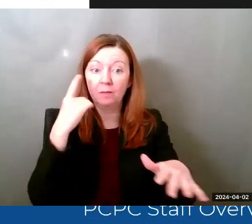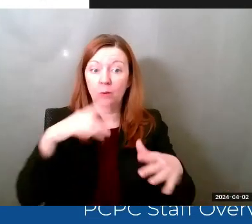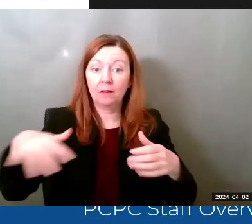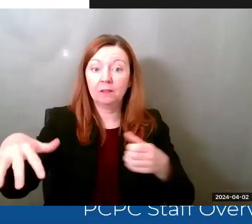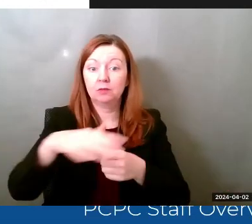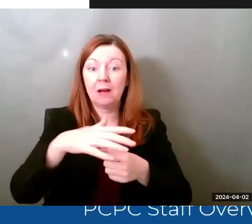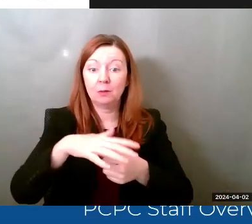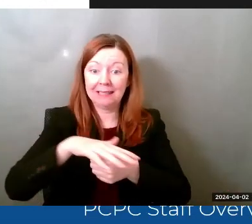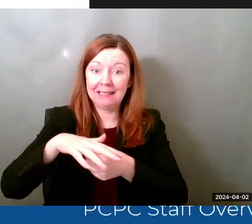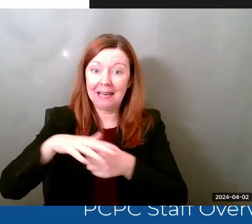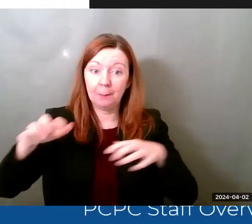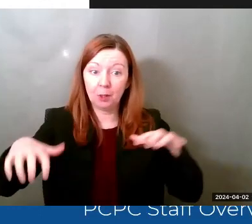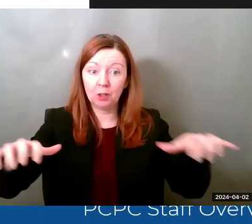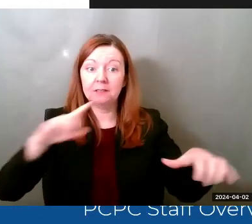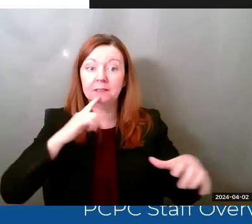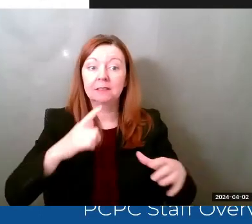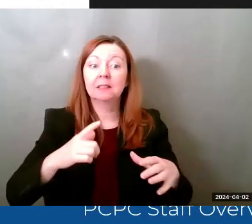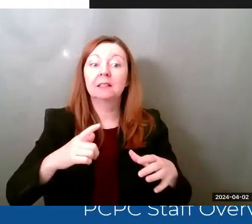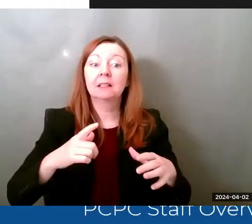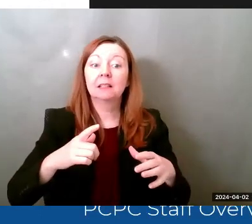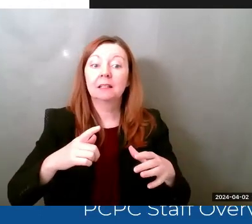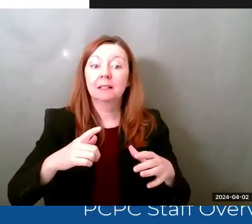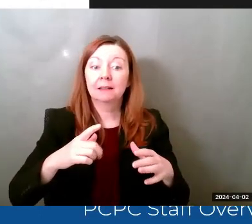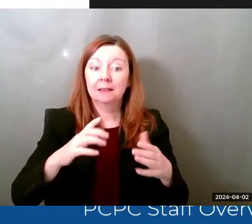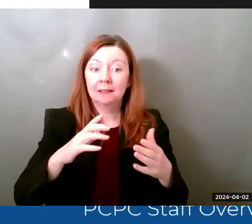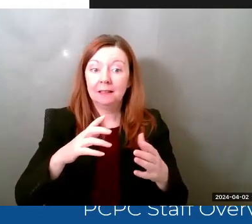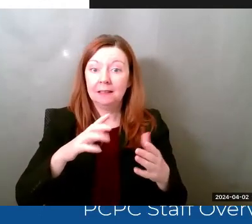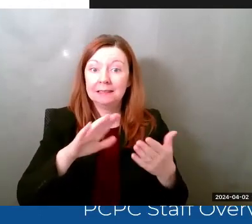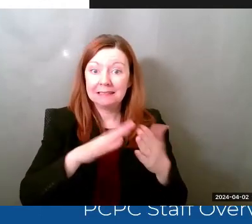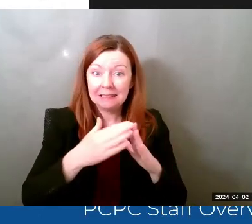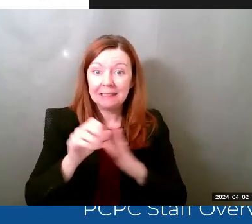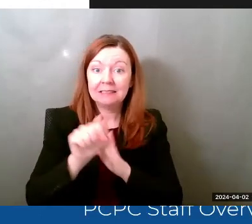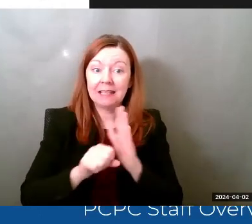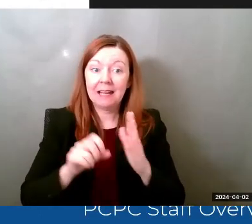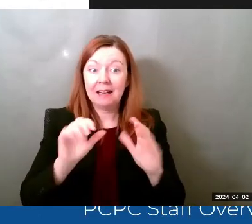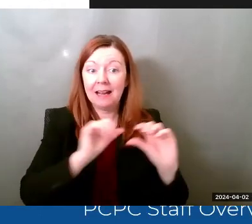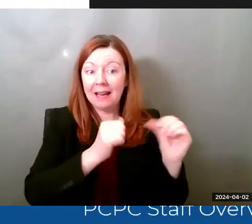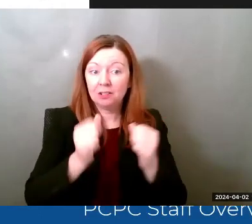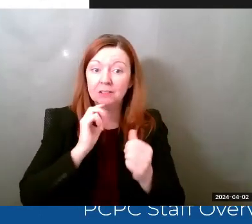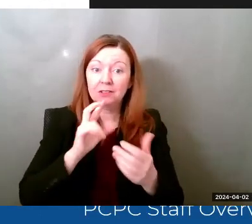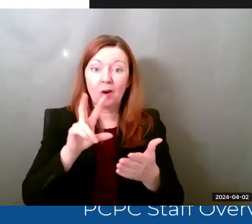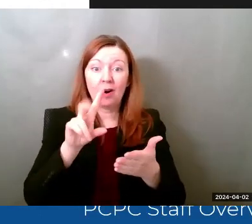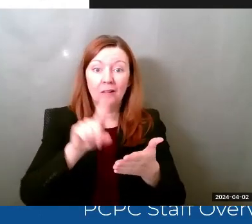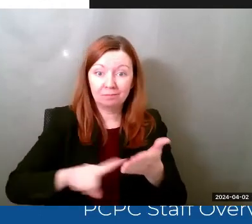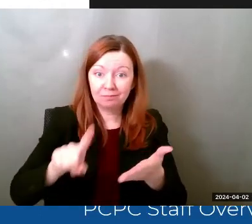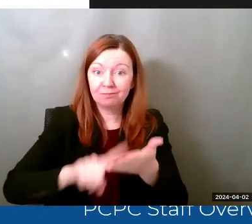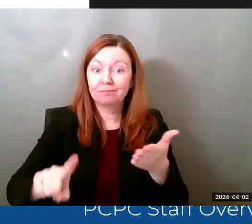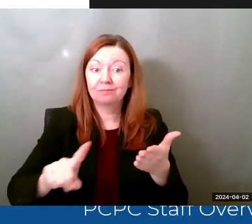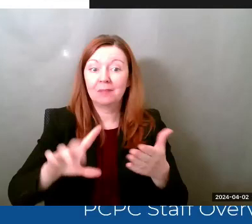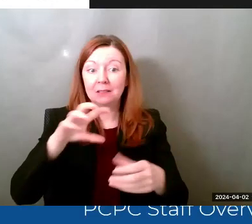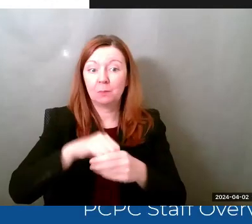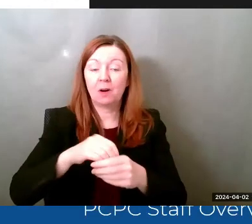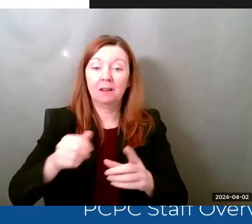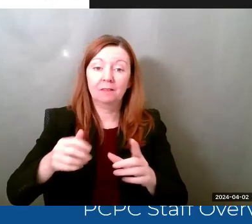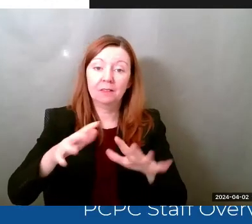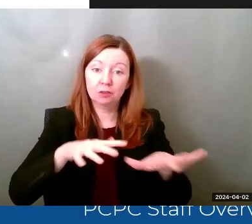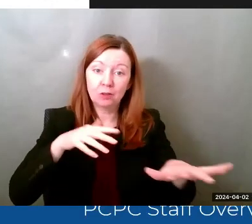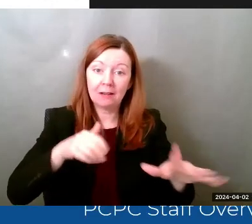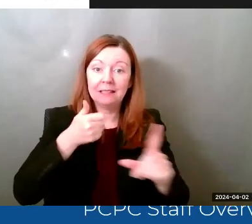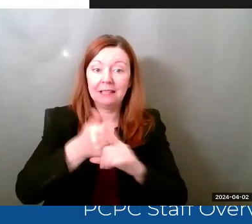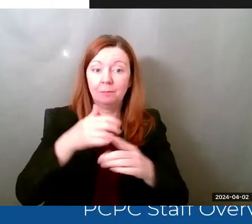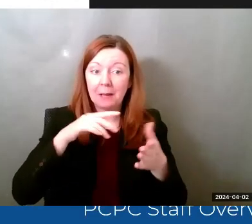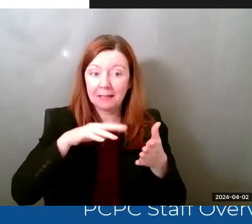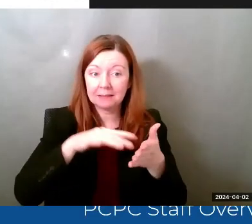surrounding neighborhoods is being reviewed by the applicable city and state agencies as part of the traffic impact study.